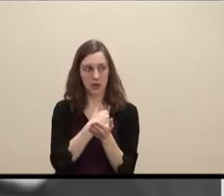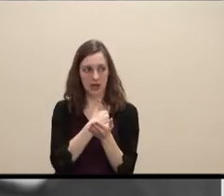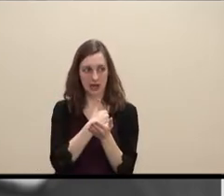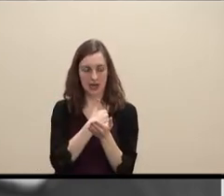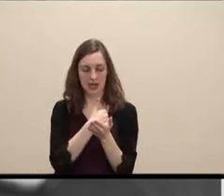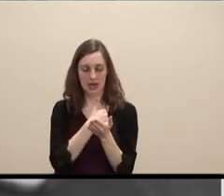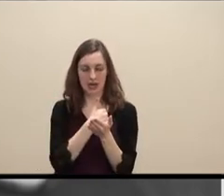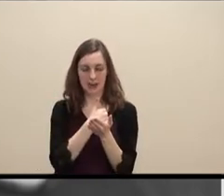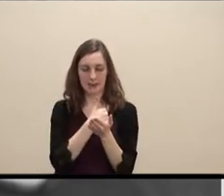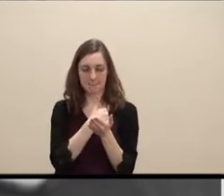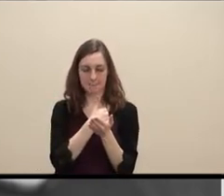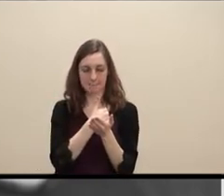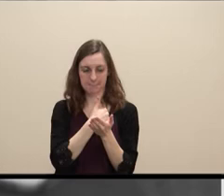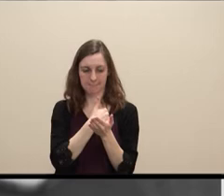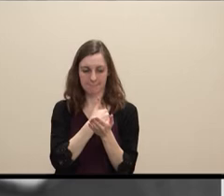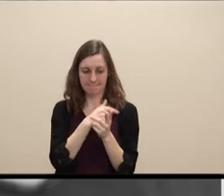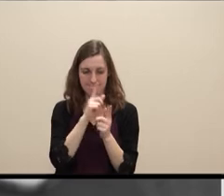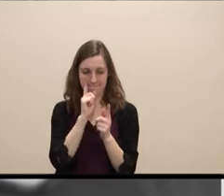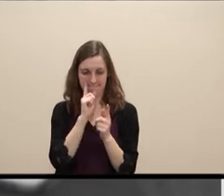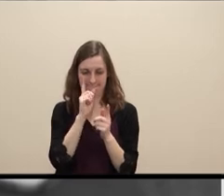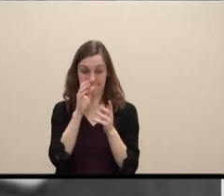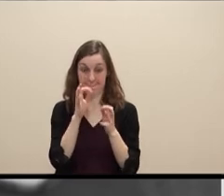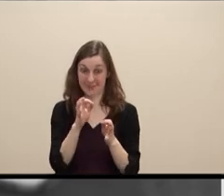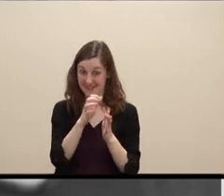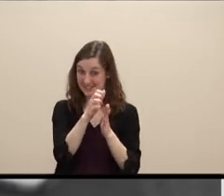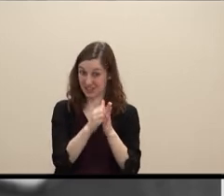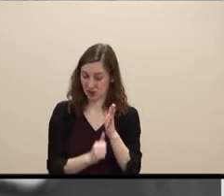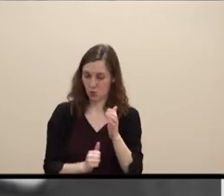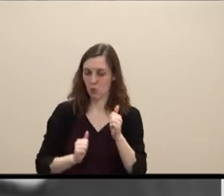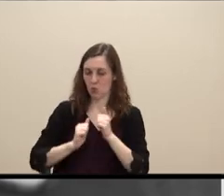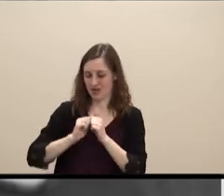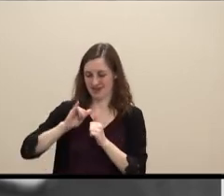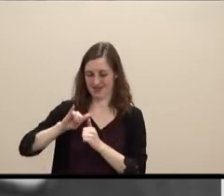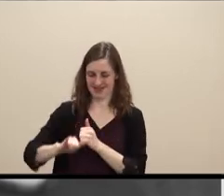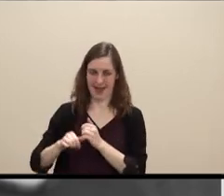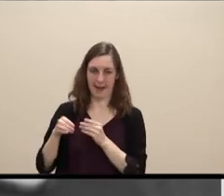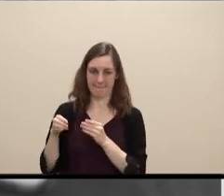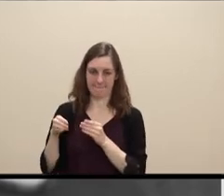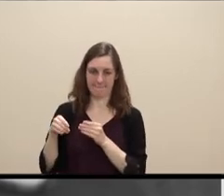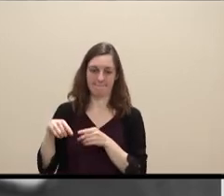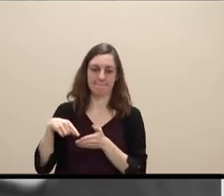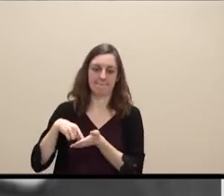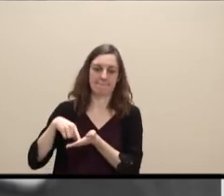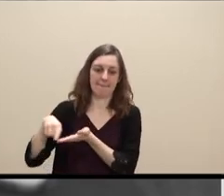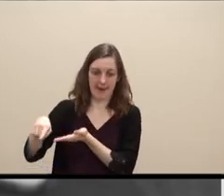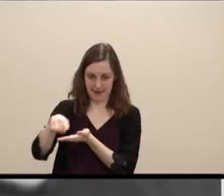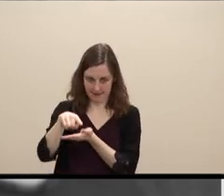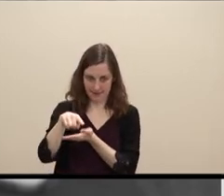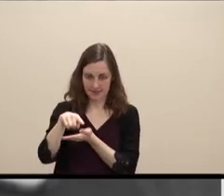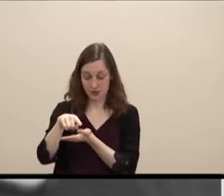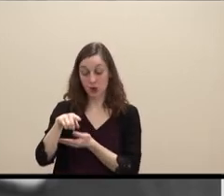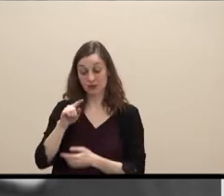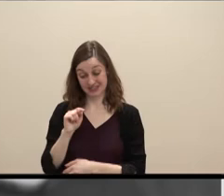that we make that deduction with that payout. So we are going to make them TRS eligible, but it'll be part